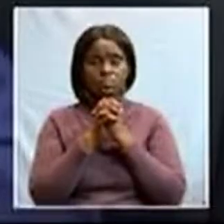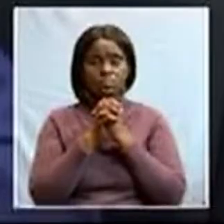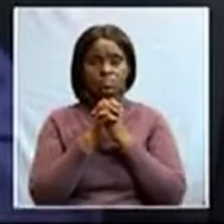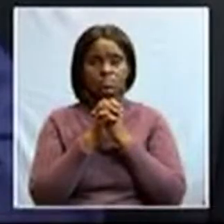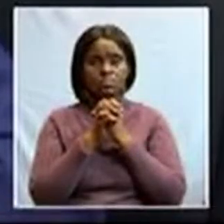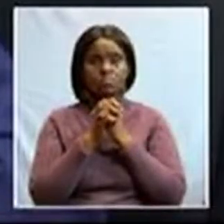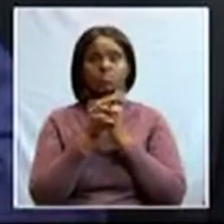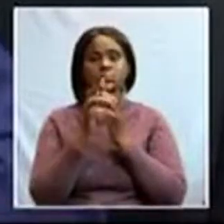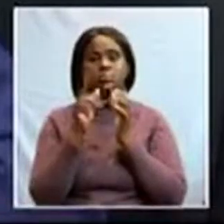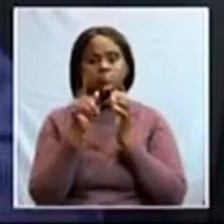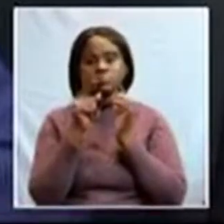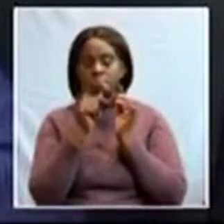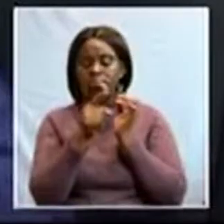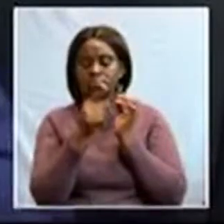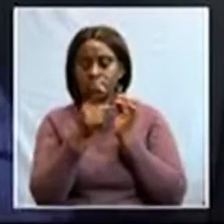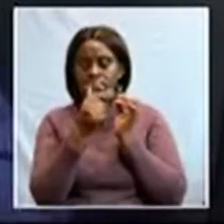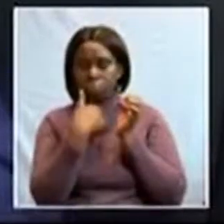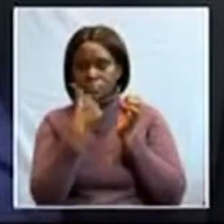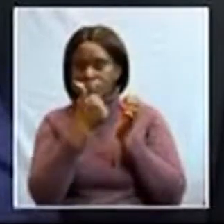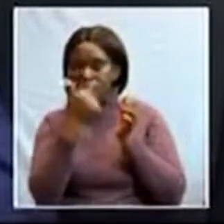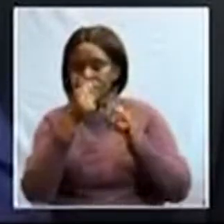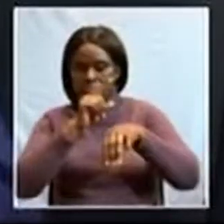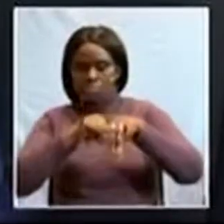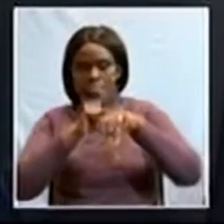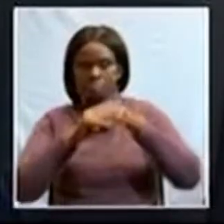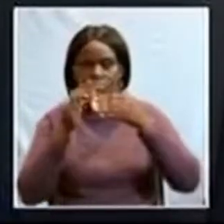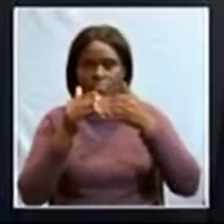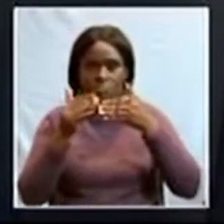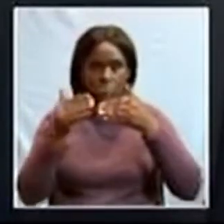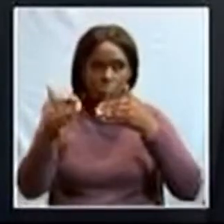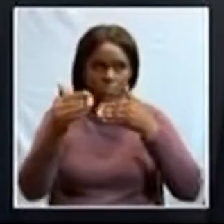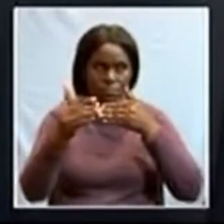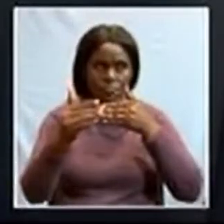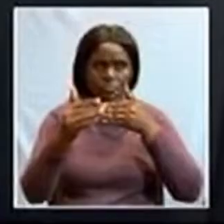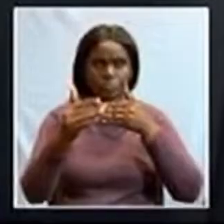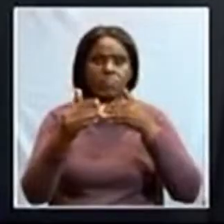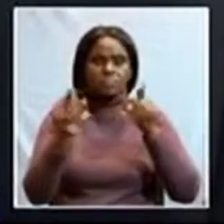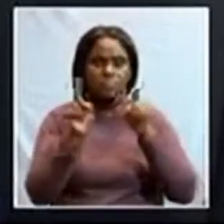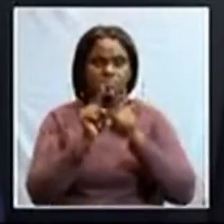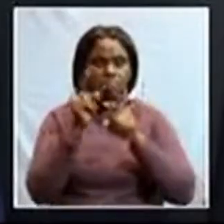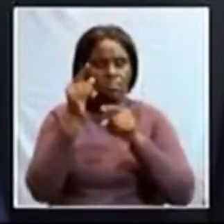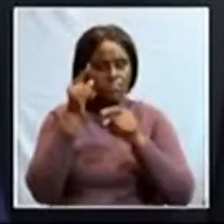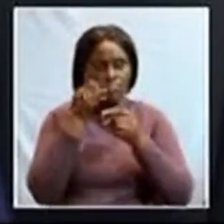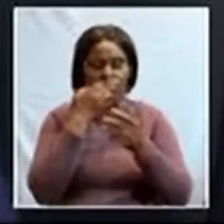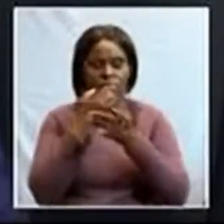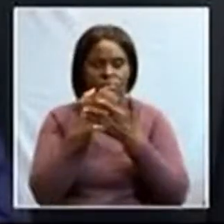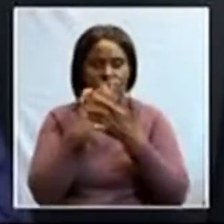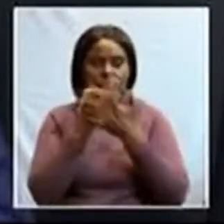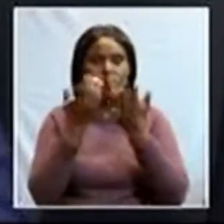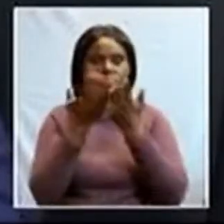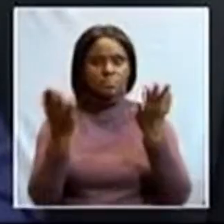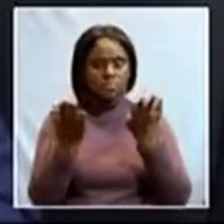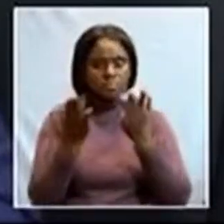was there any time extension, and where is the evidence?